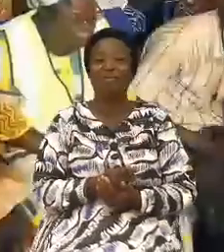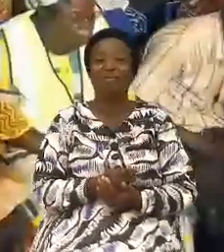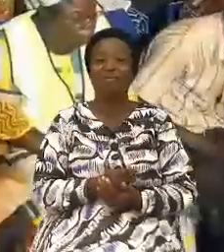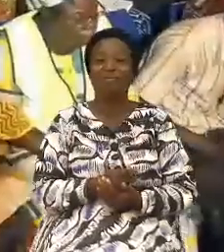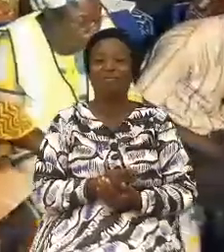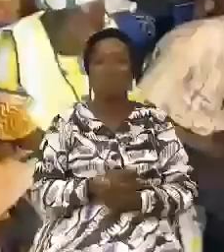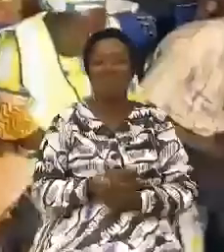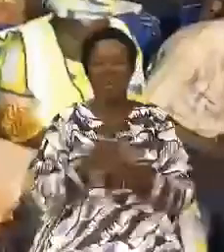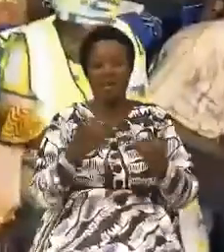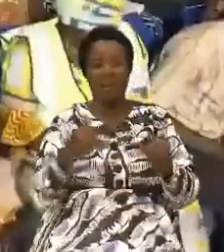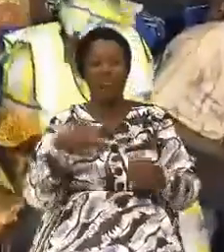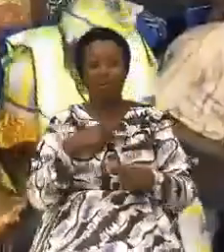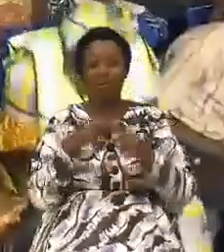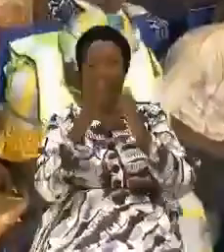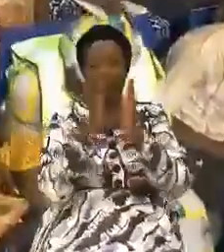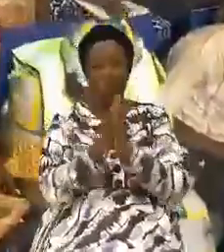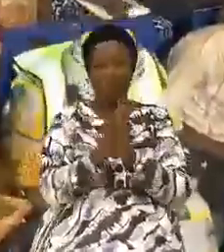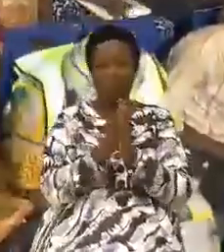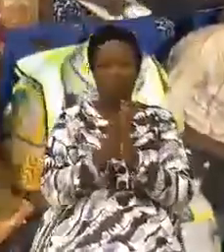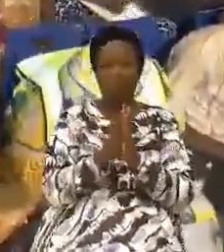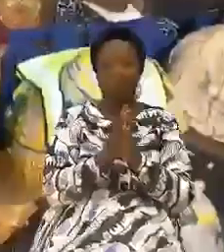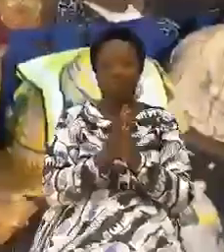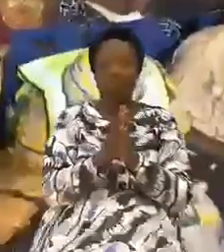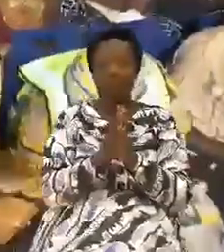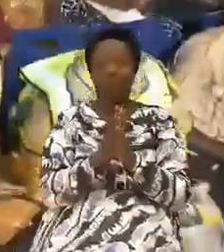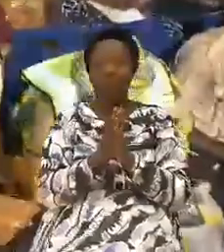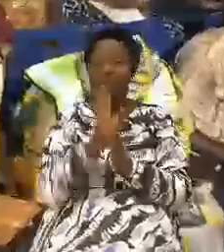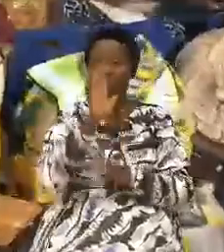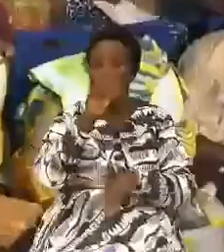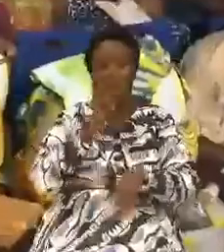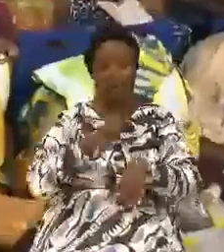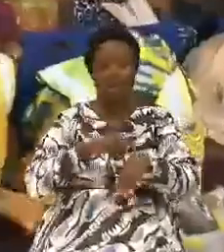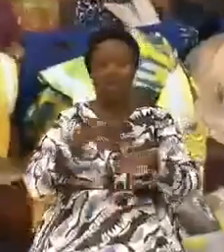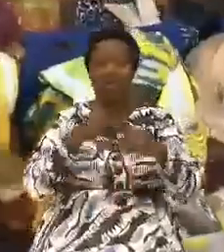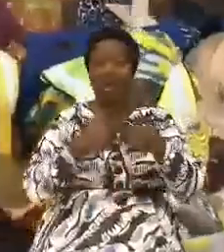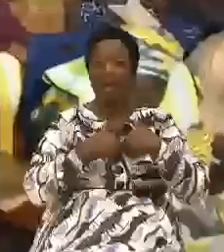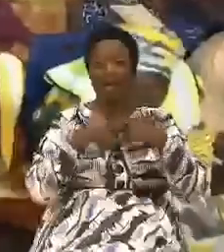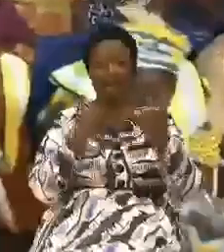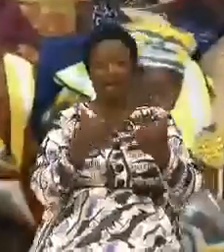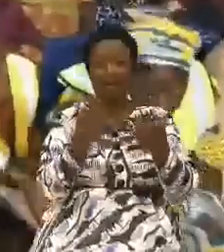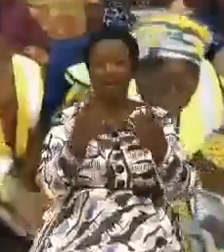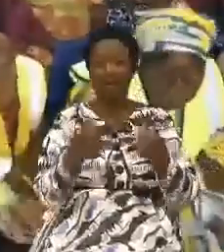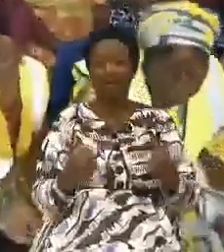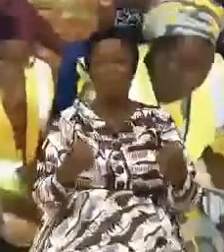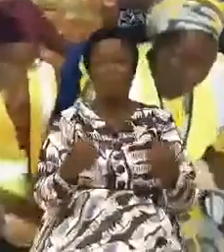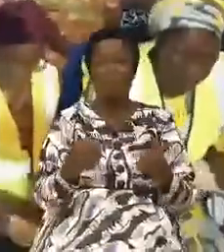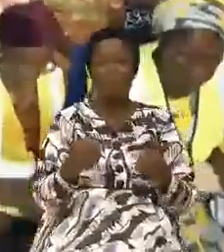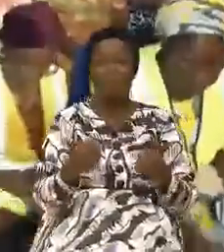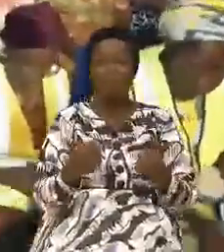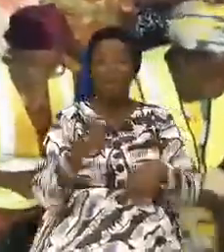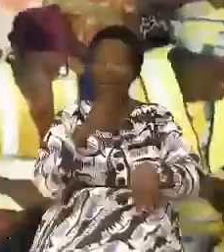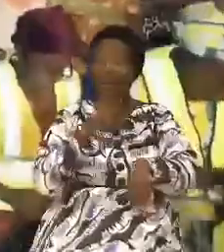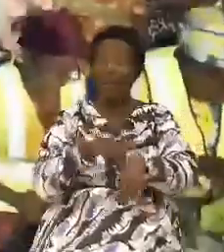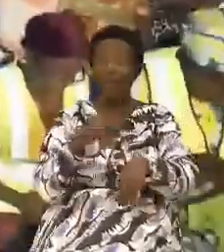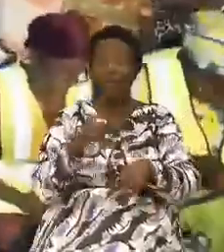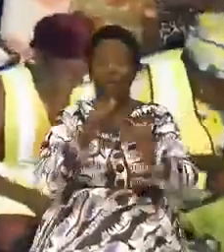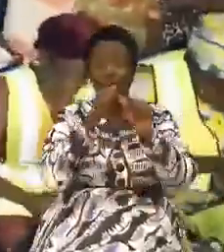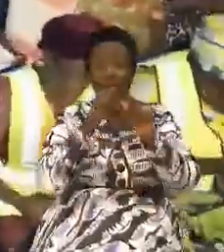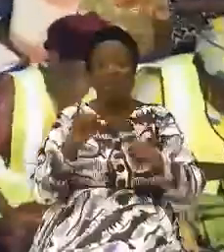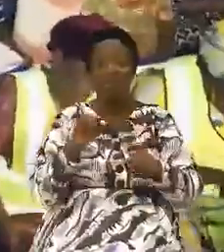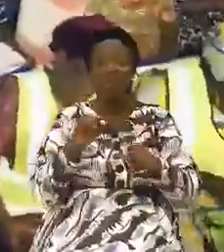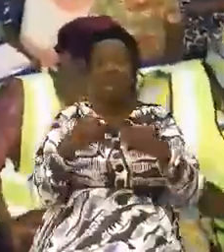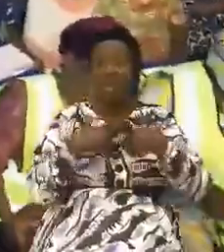Heads bowed and eyes closed. Your time has now come. Time of blessing has come for